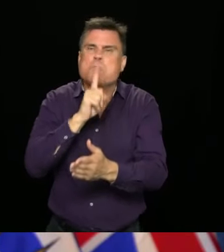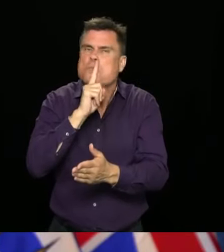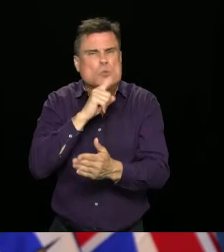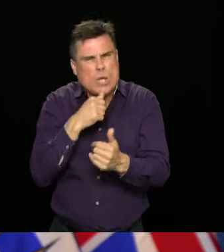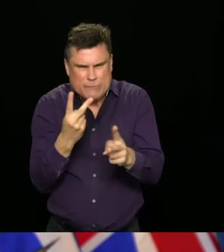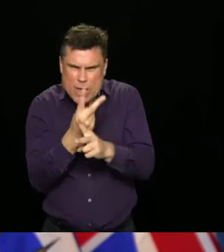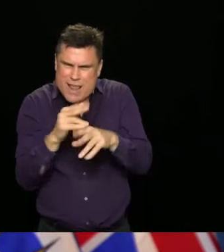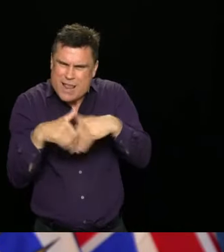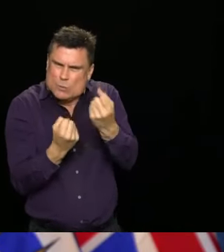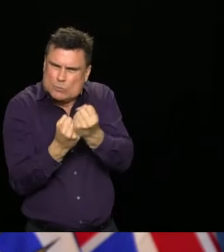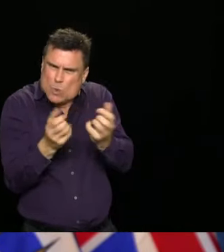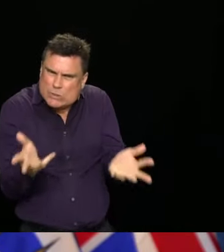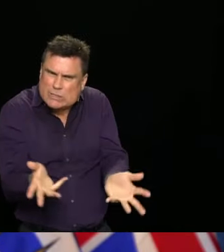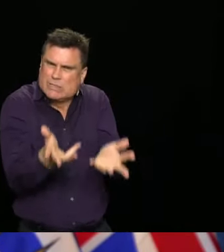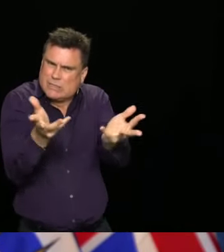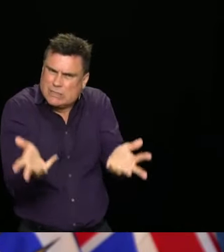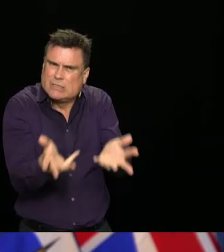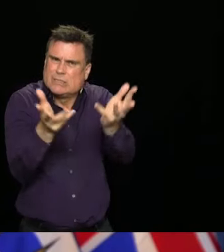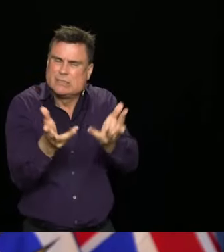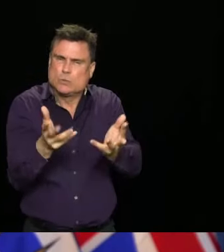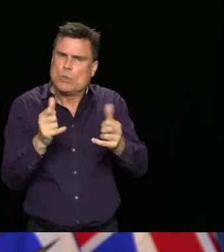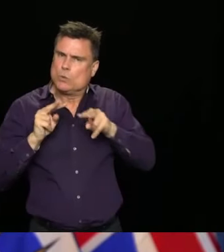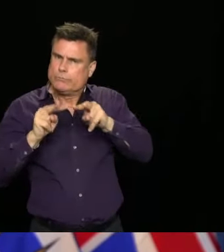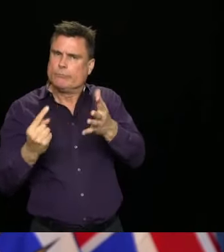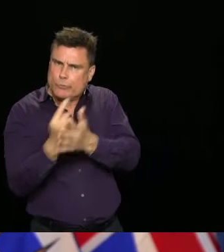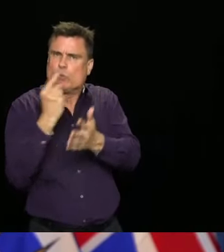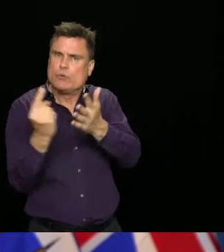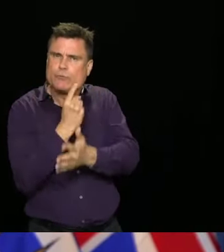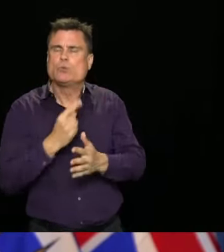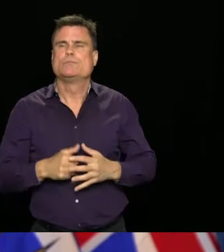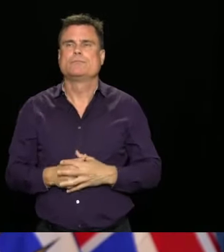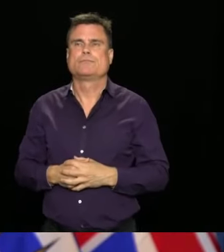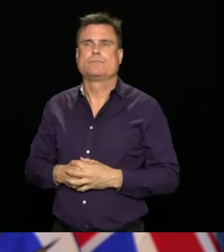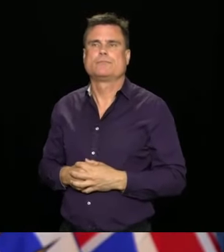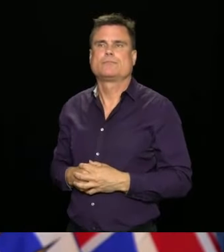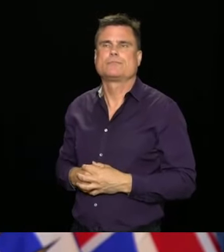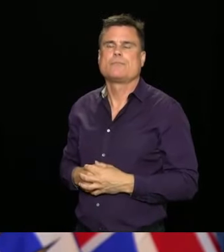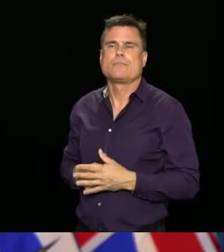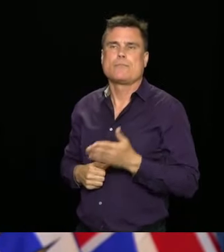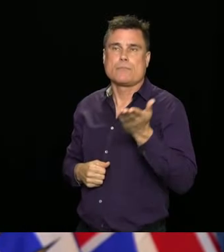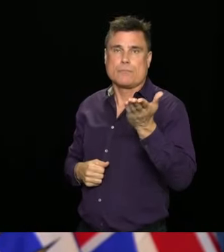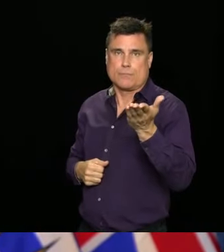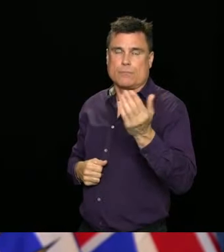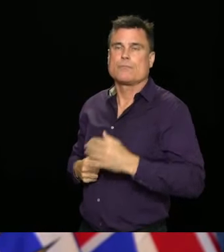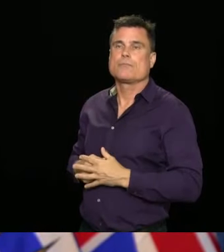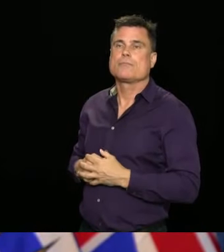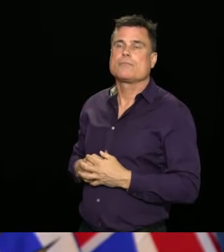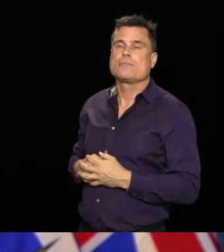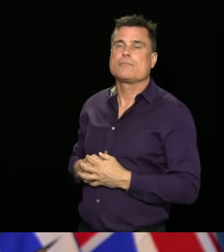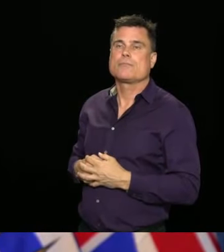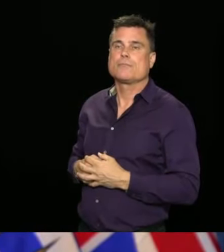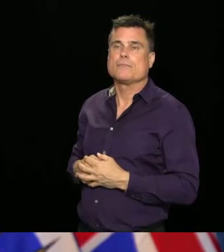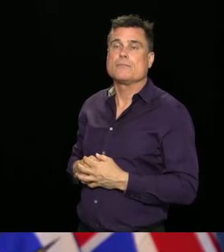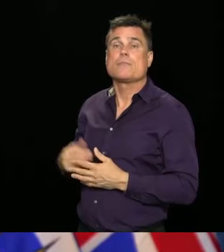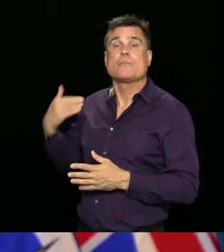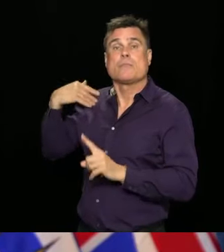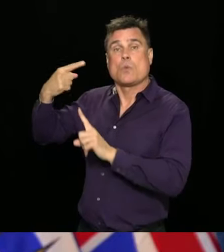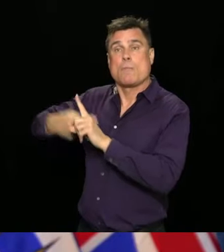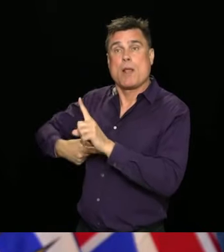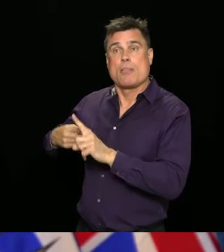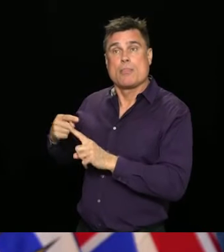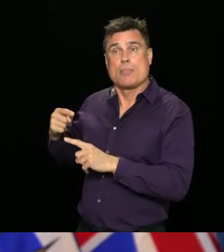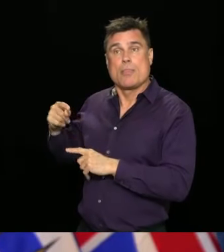Colton Davies, Radio NL. Hi, Minister. Thanks for taking my question. You said when you gave the April job